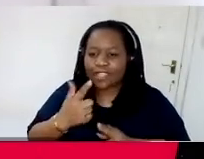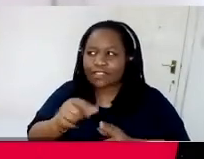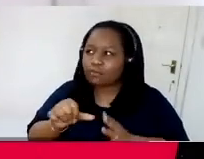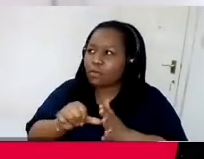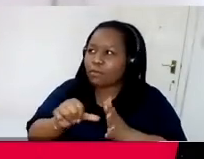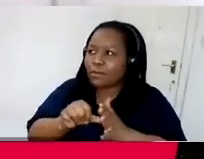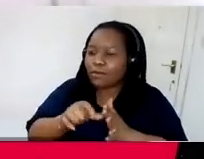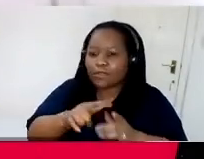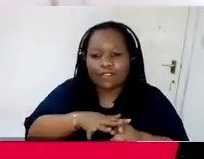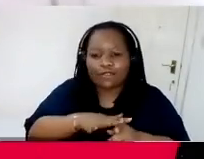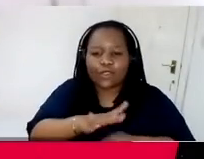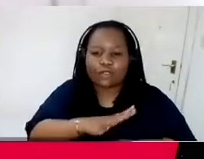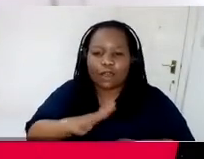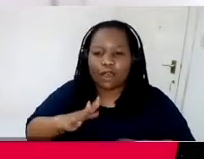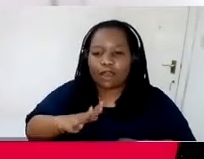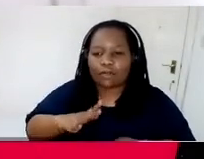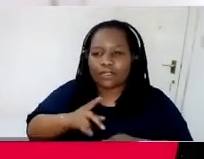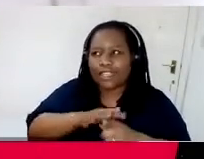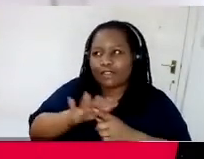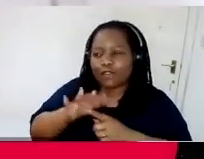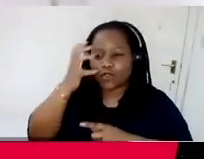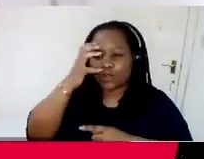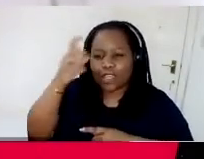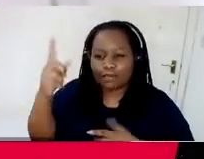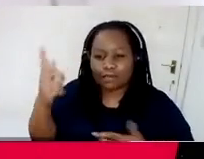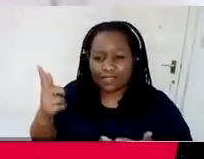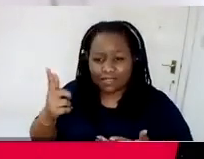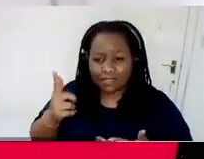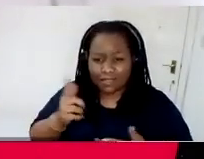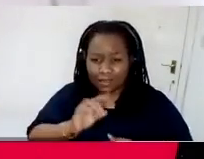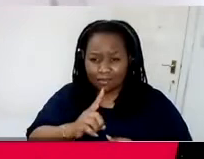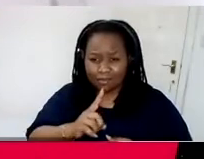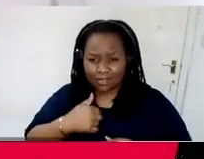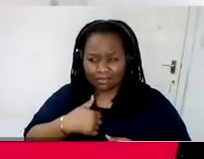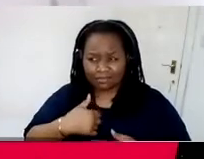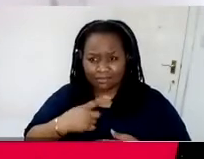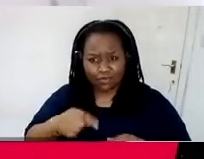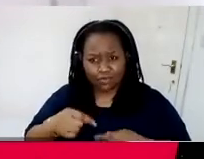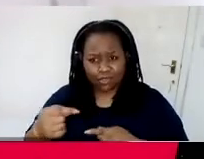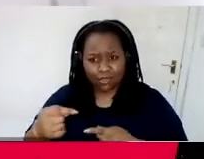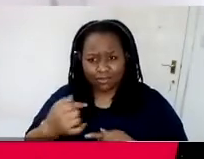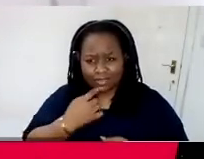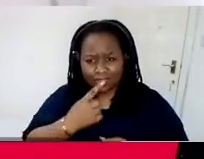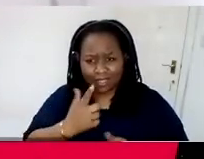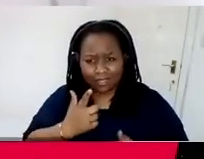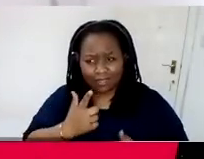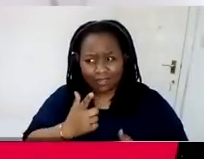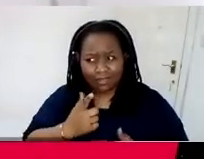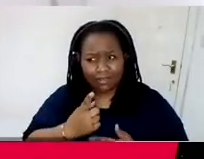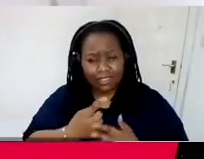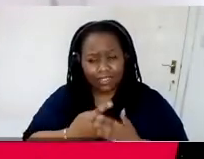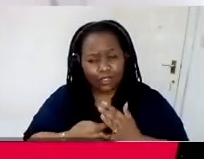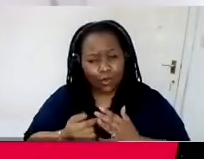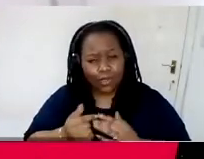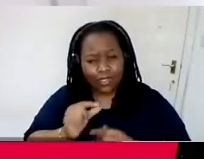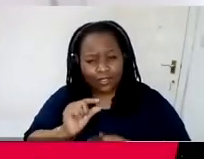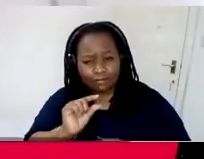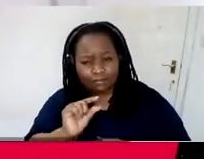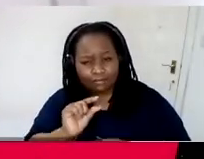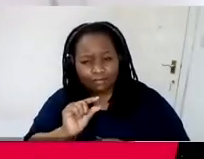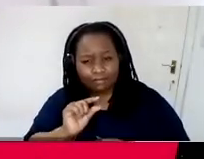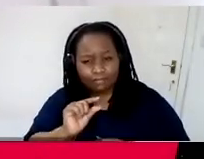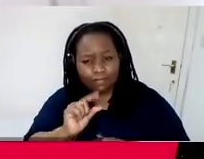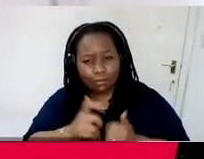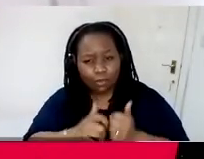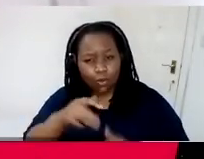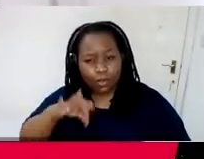arms industry has on government. But I want to argue that it's only partly about corporate profit. Don't get